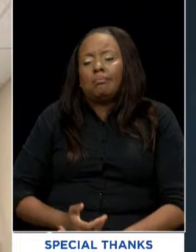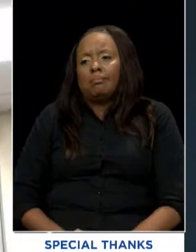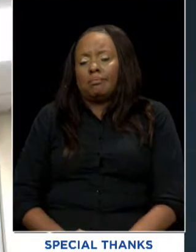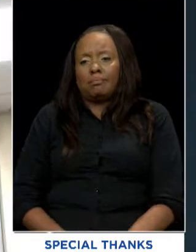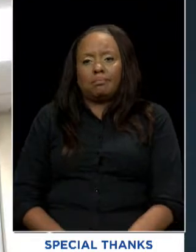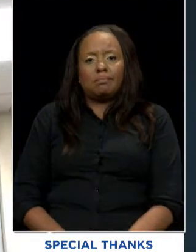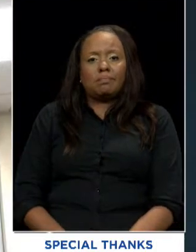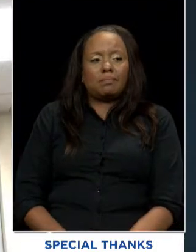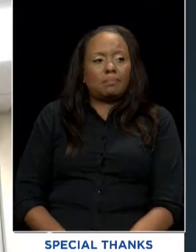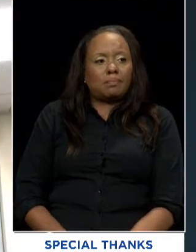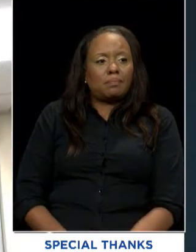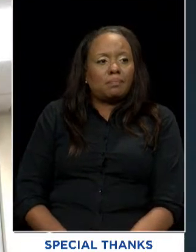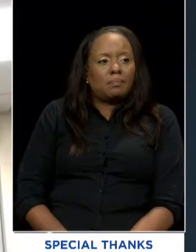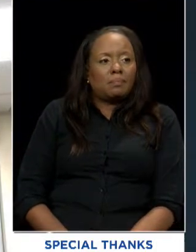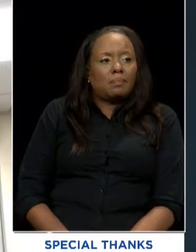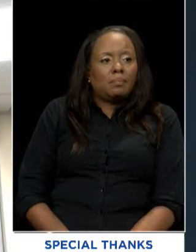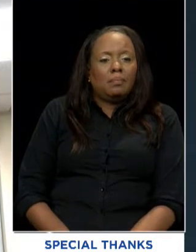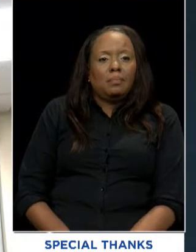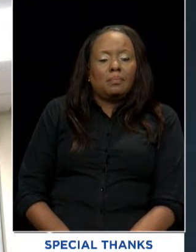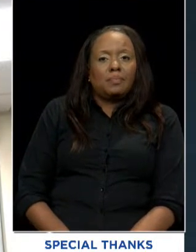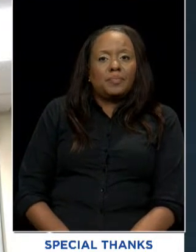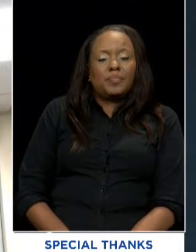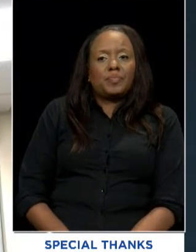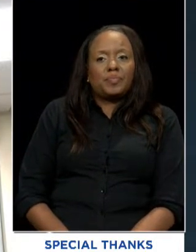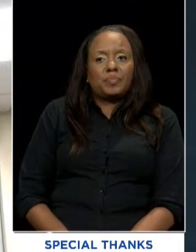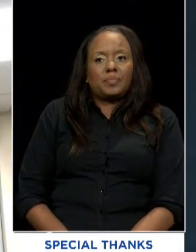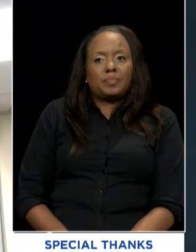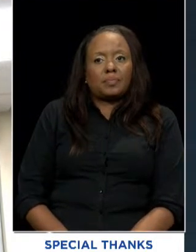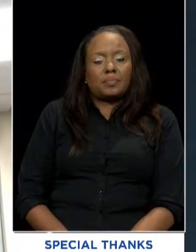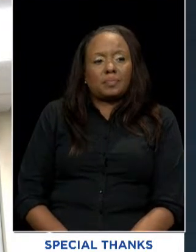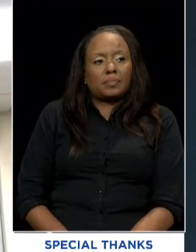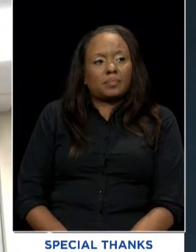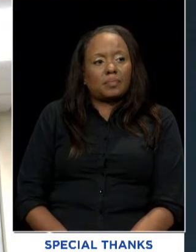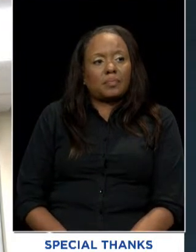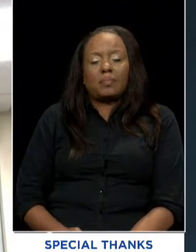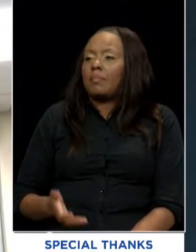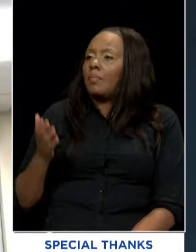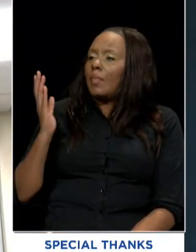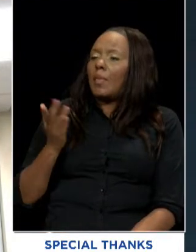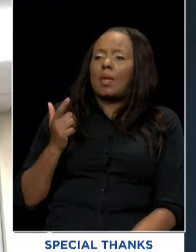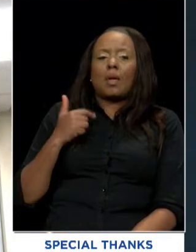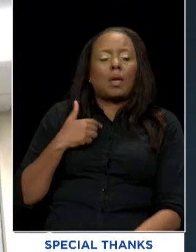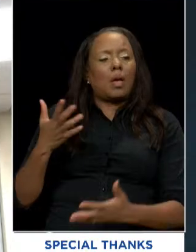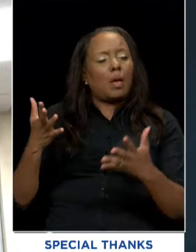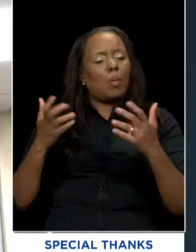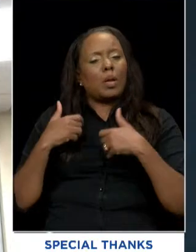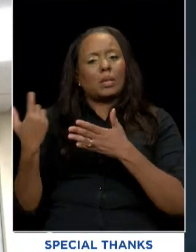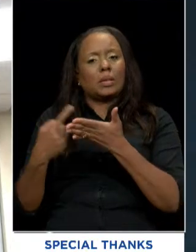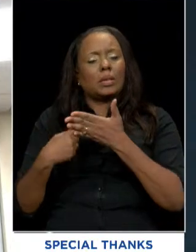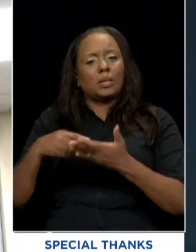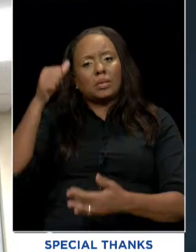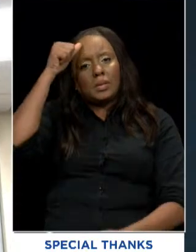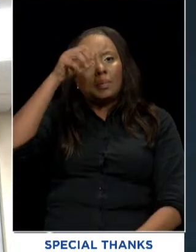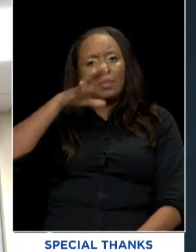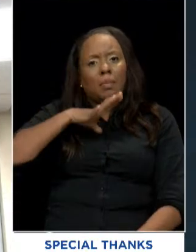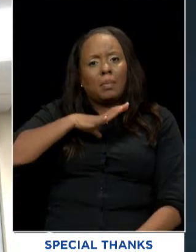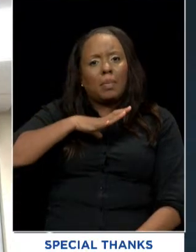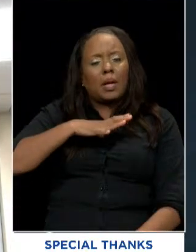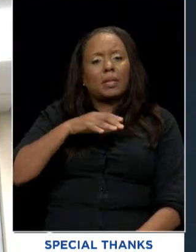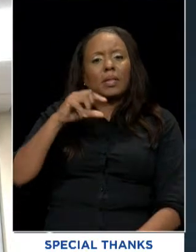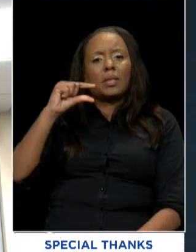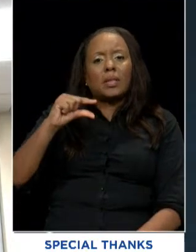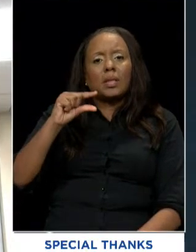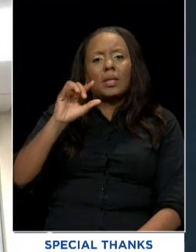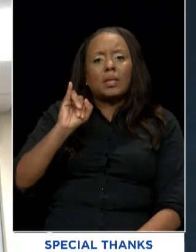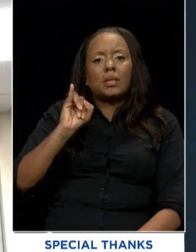Cassandra, I want to come back to Giles Ben, the amputee that we heard at the beginning, because he